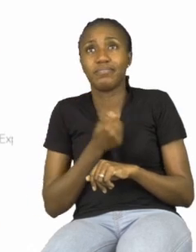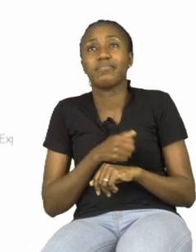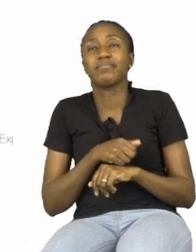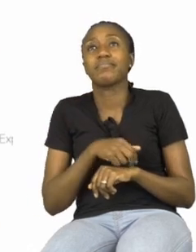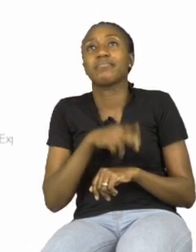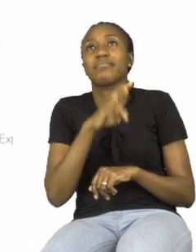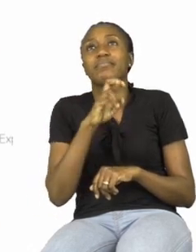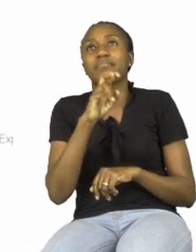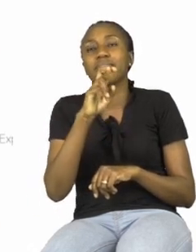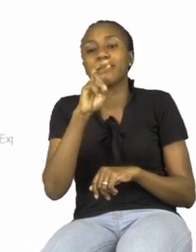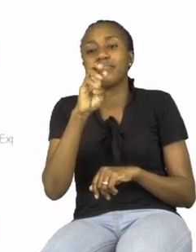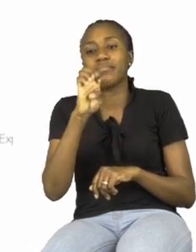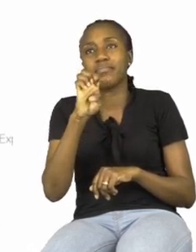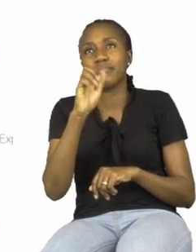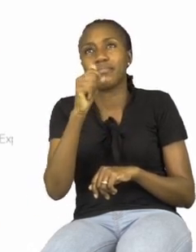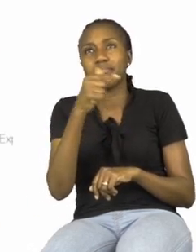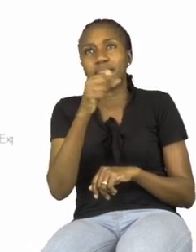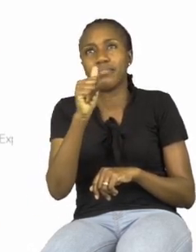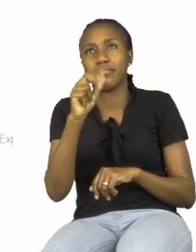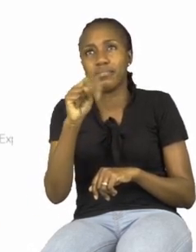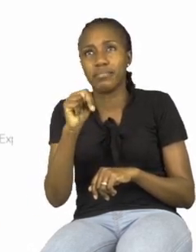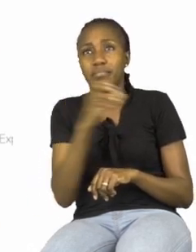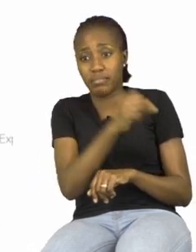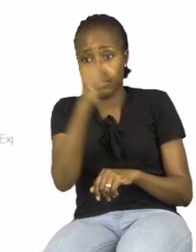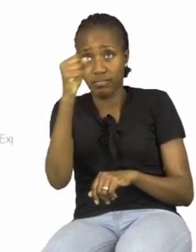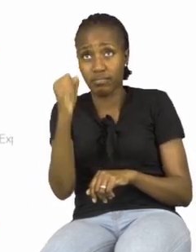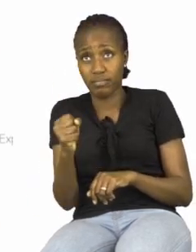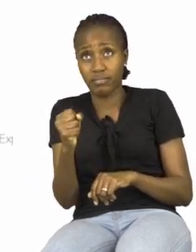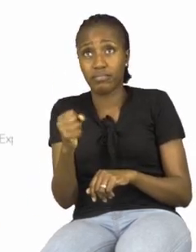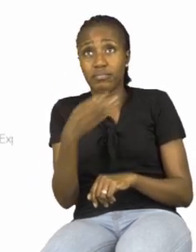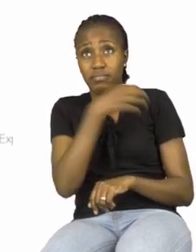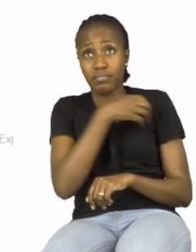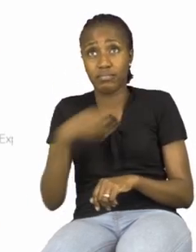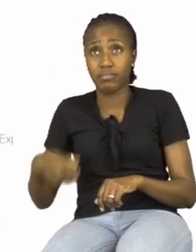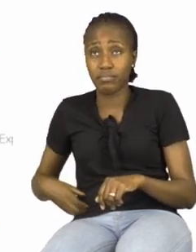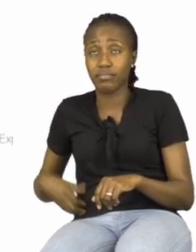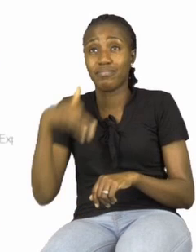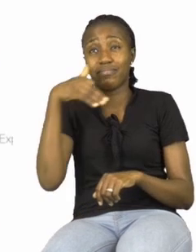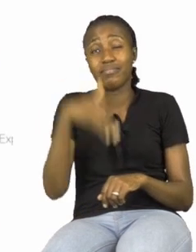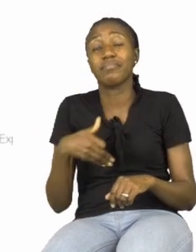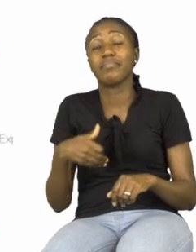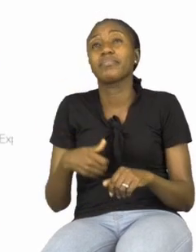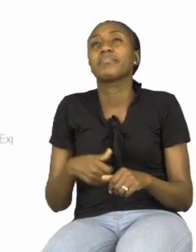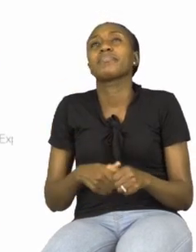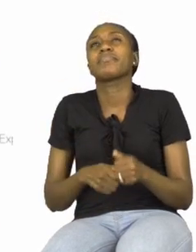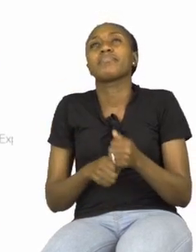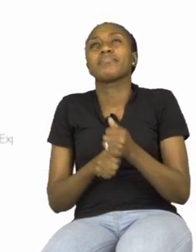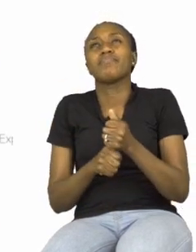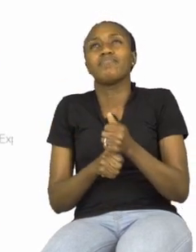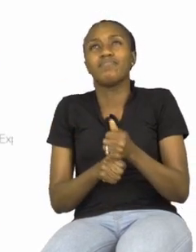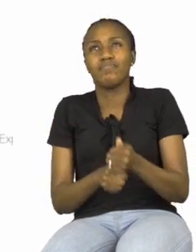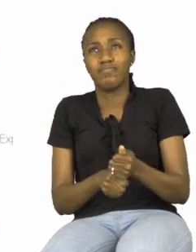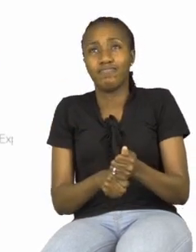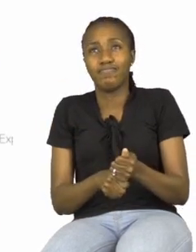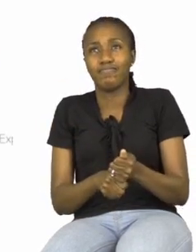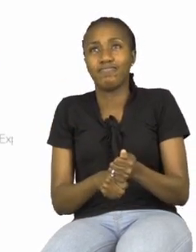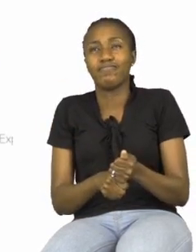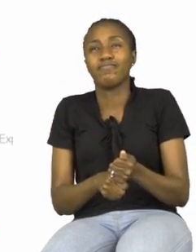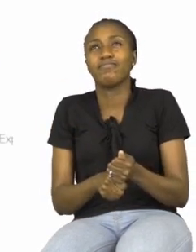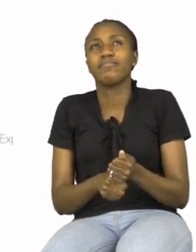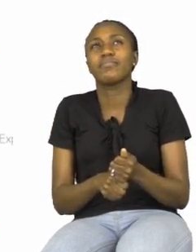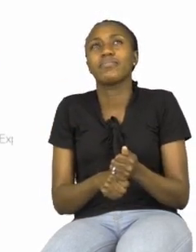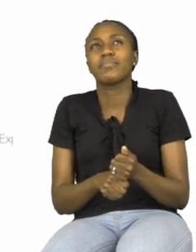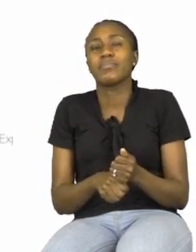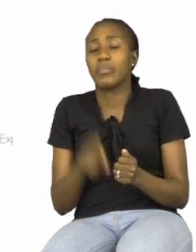Graig. I've been appointed as the president of the Namibia Hockey Union. I've just been about a month in the role, so it's